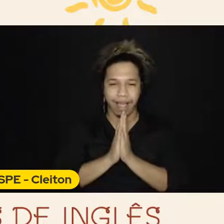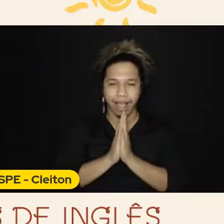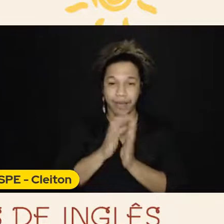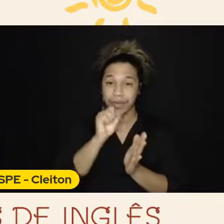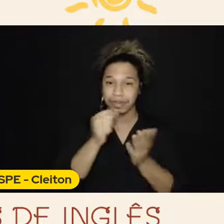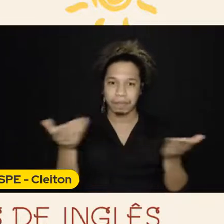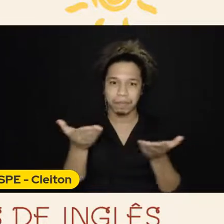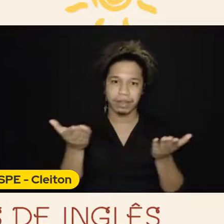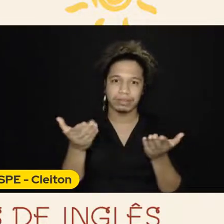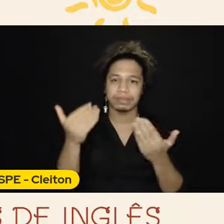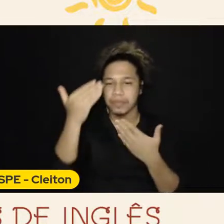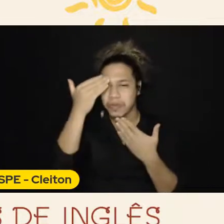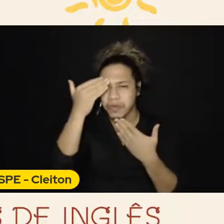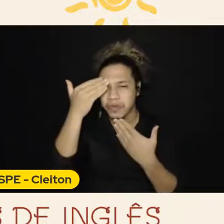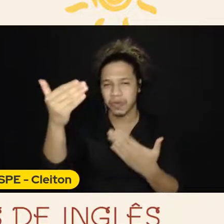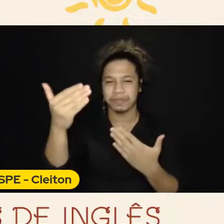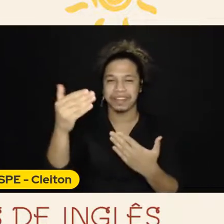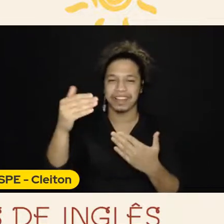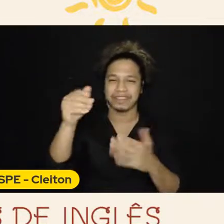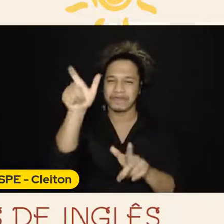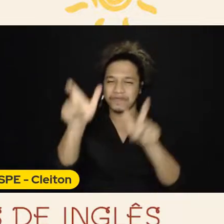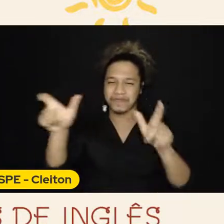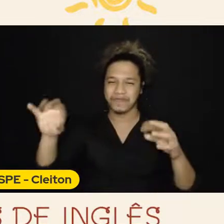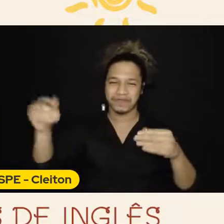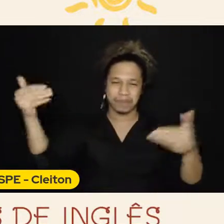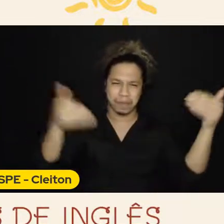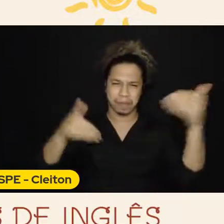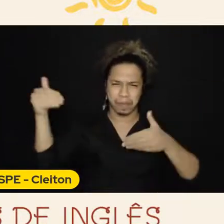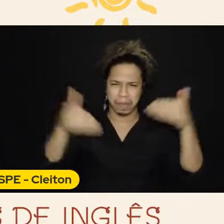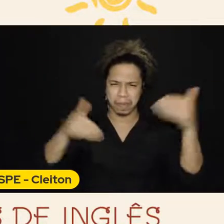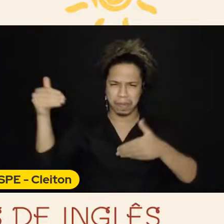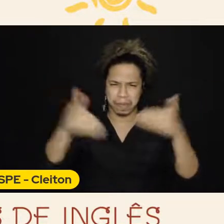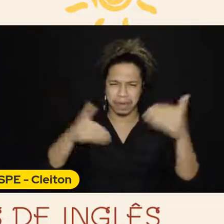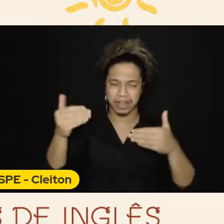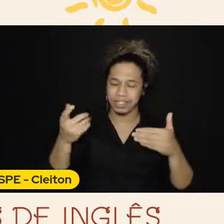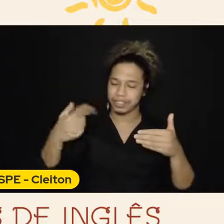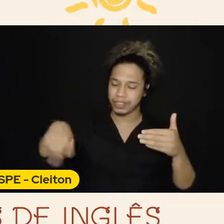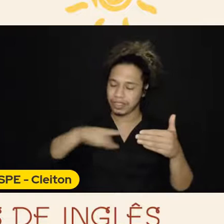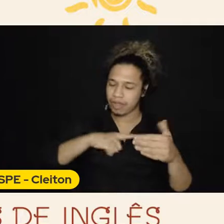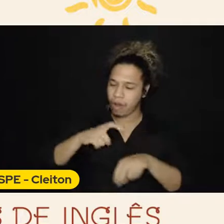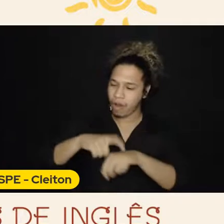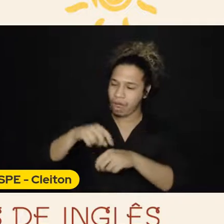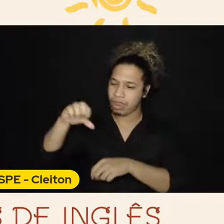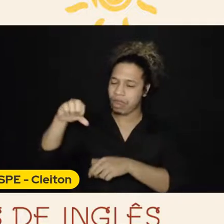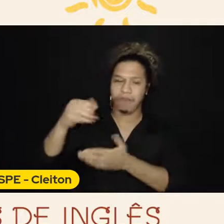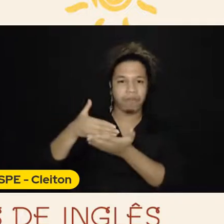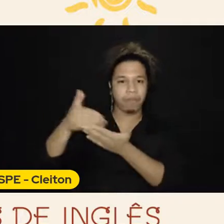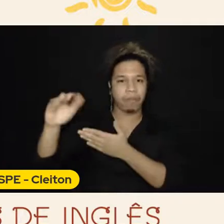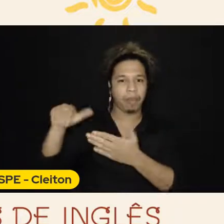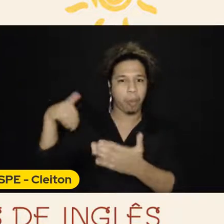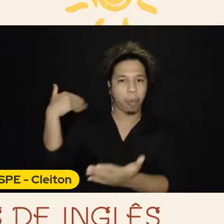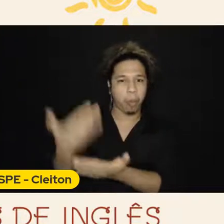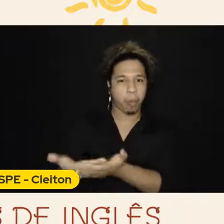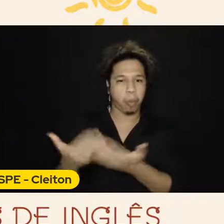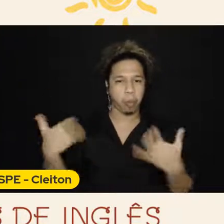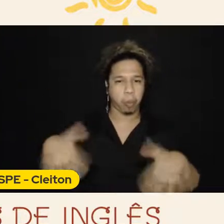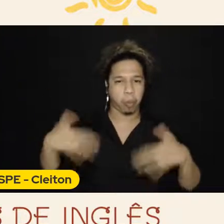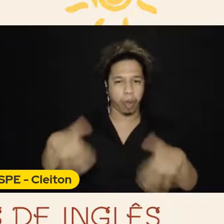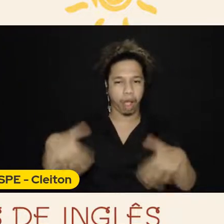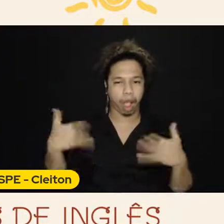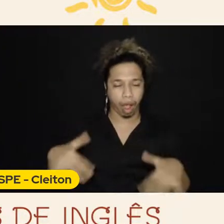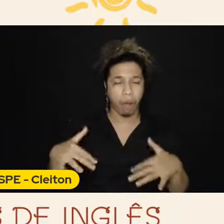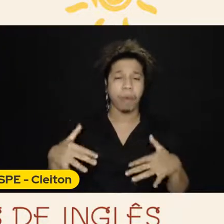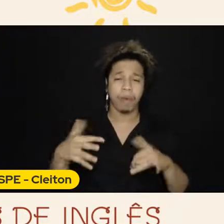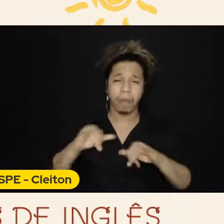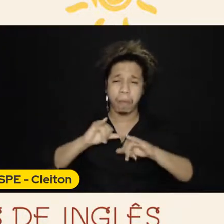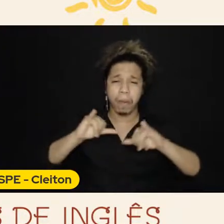much for being with us since the morning. You have been here since 9 a.m., yes, right? Yes. Sure. Just to tell you all